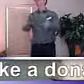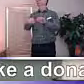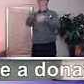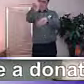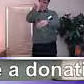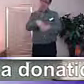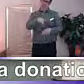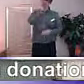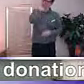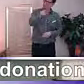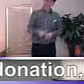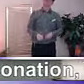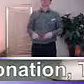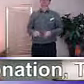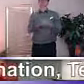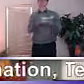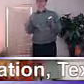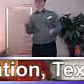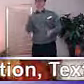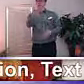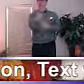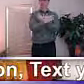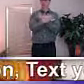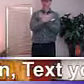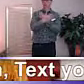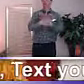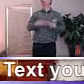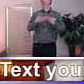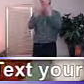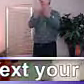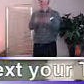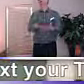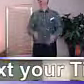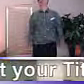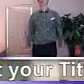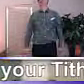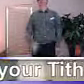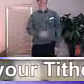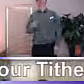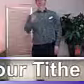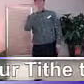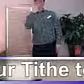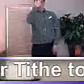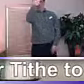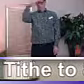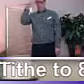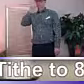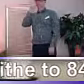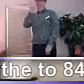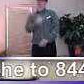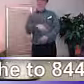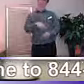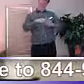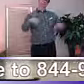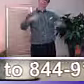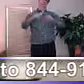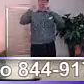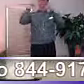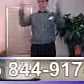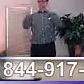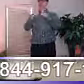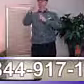invite you to take your love offering. Maybe you've already given. For those of you who are watching online, being shown on screen